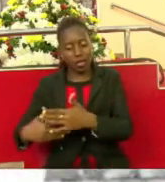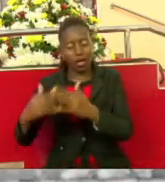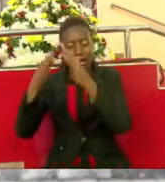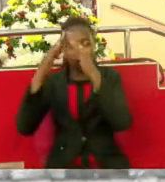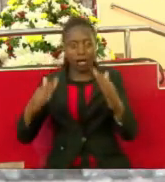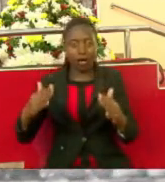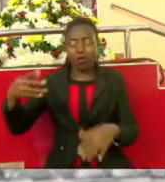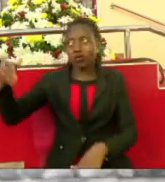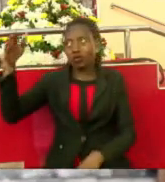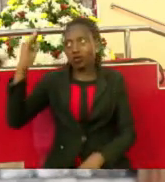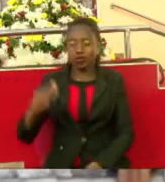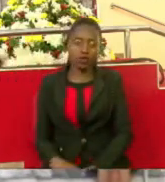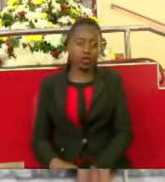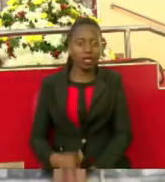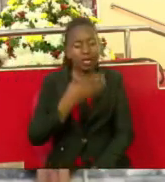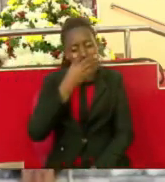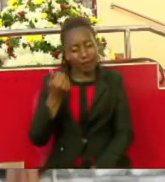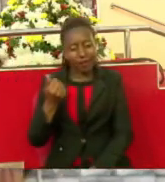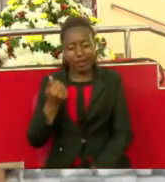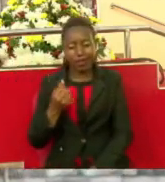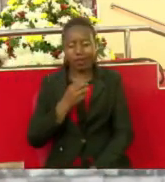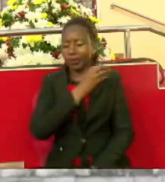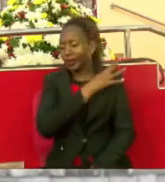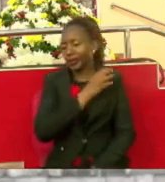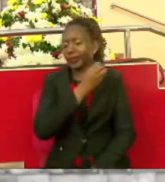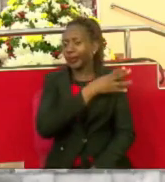Sometimes they better be making noise outside there.